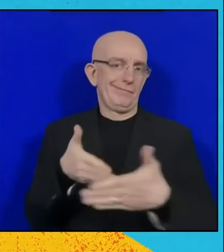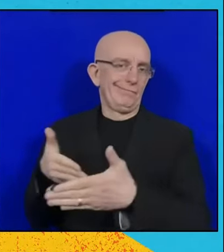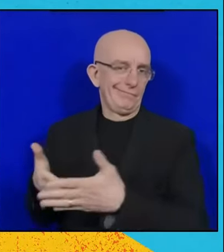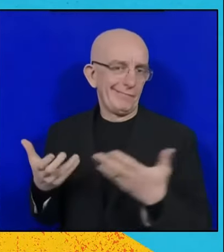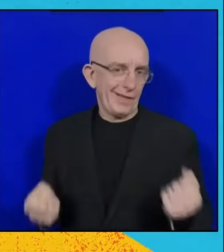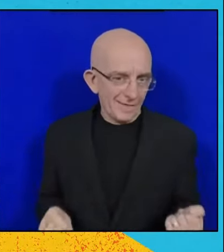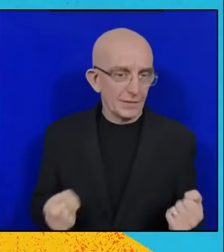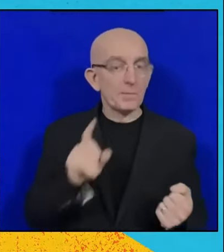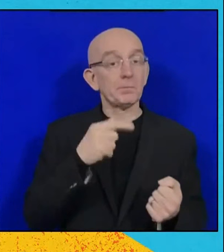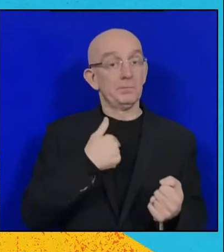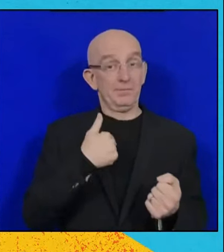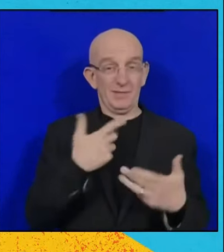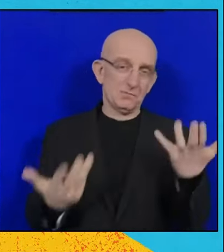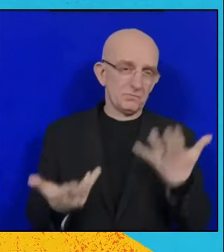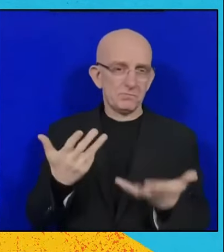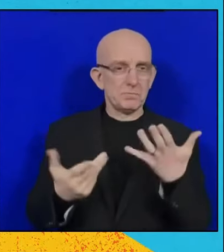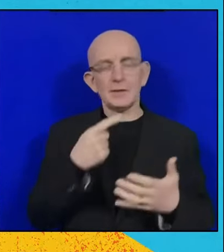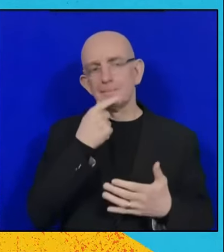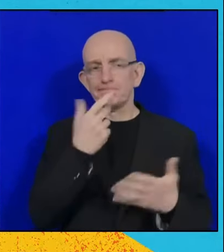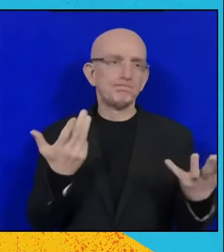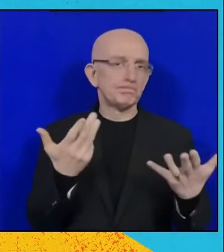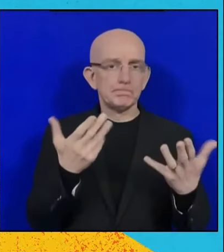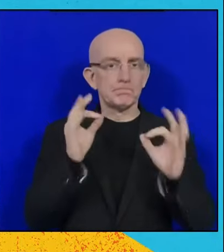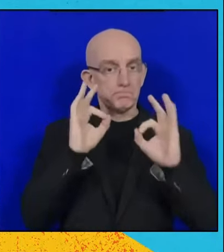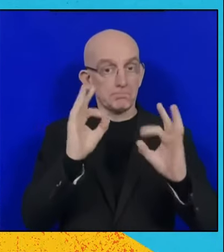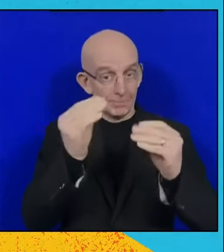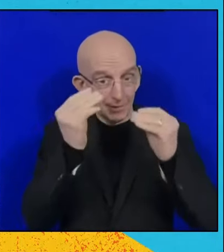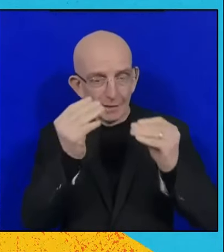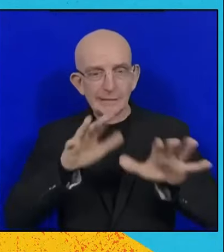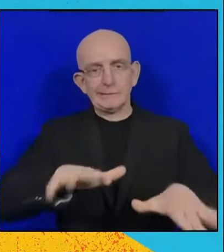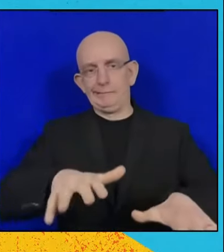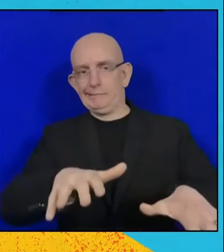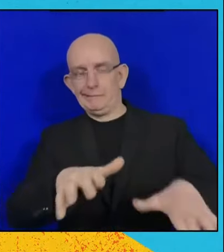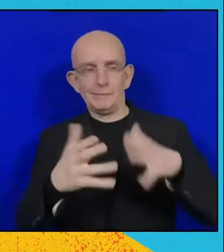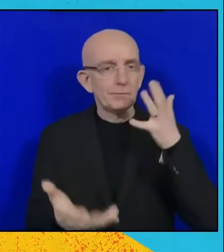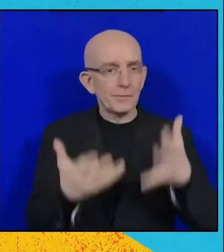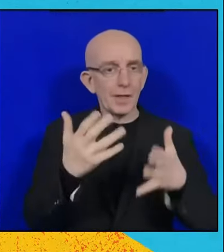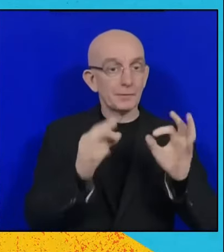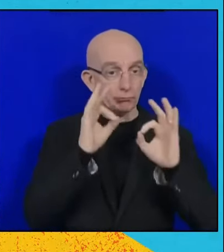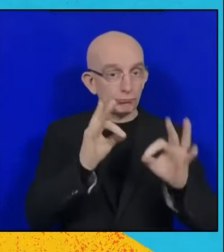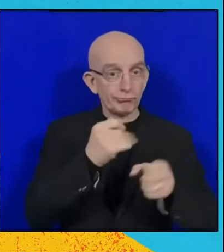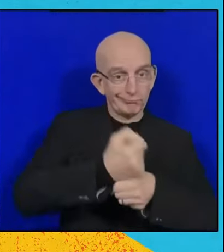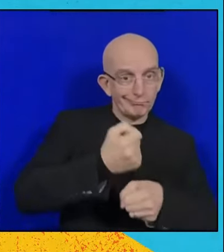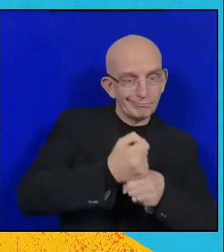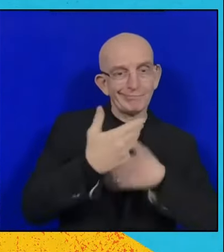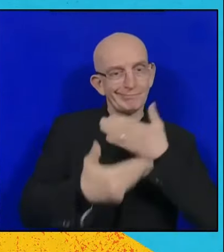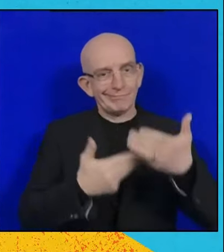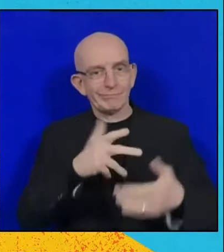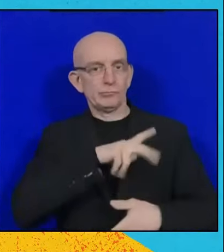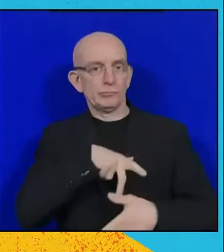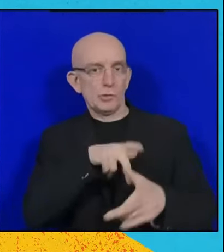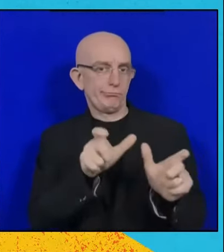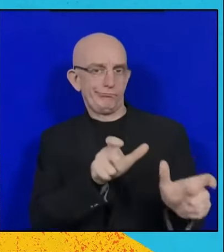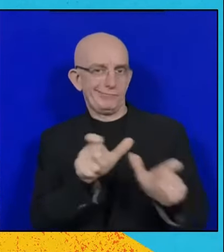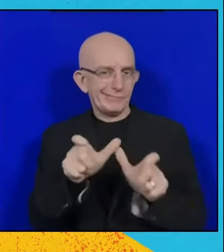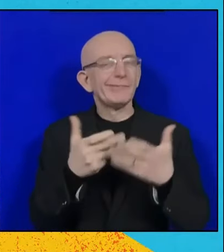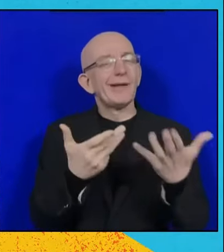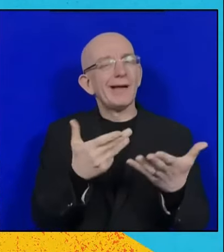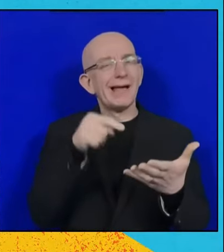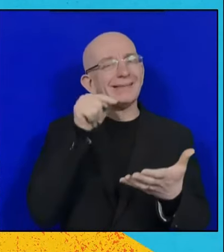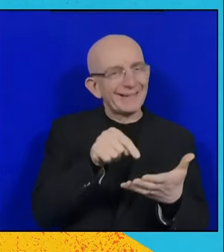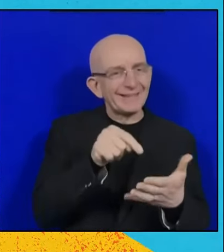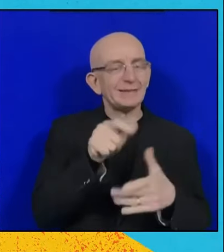protection, or civic participation. So that's why we need framework like UN Youth Strategy and Global Development Initiative.